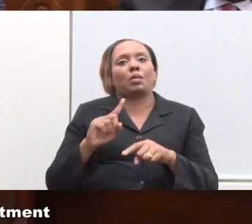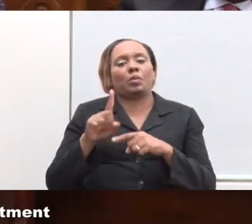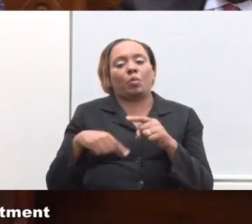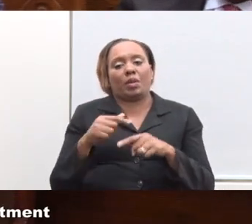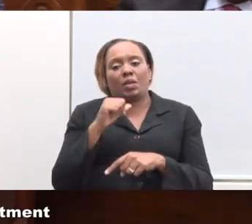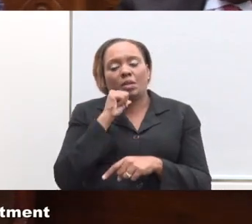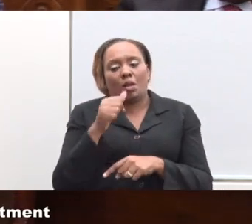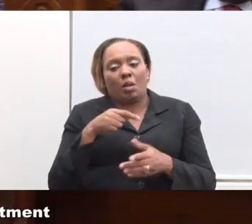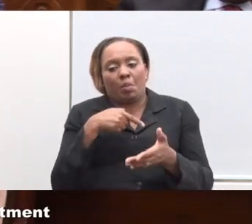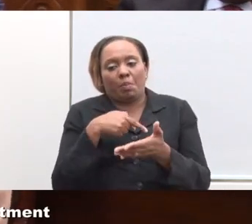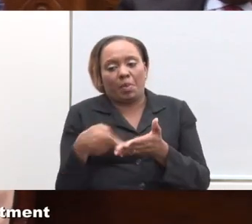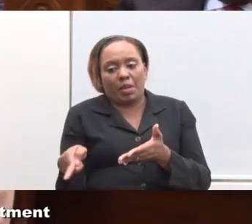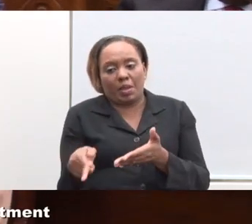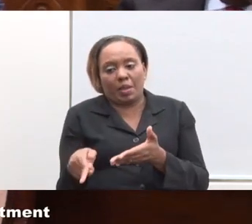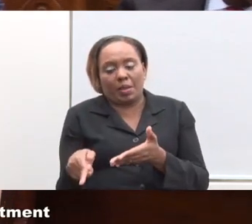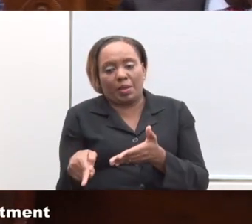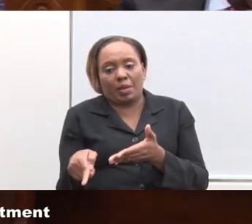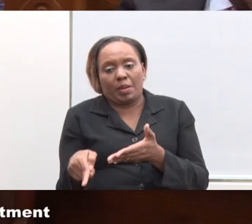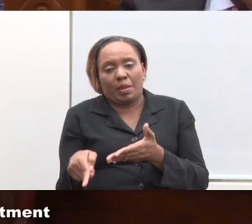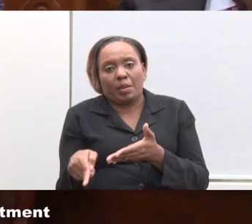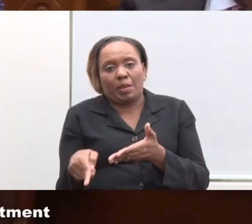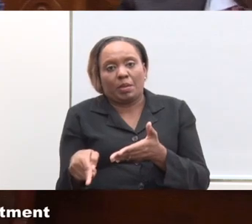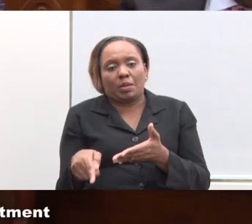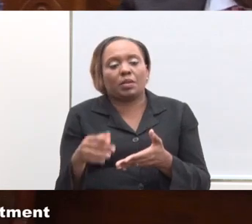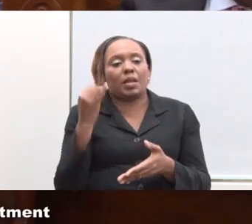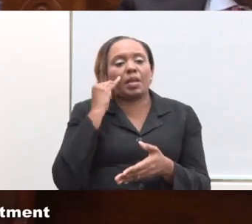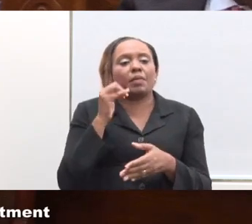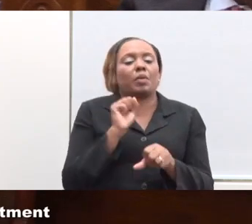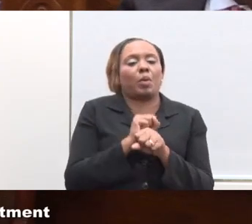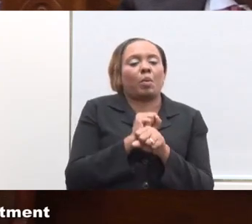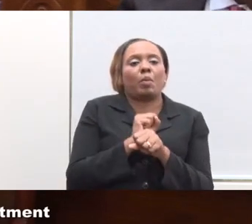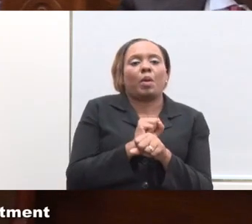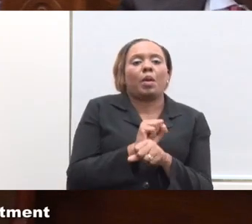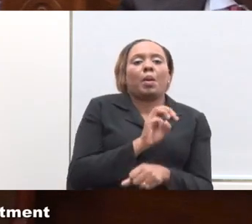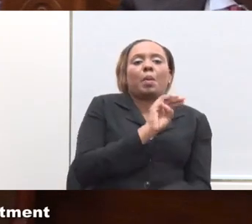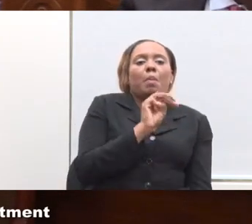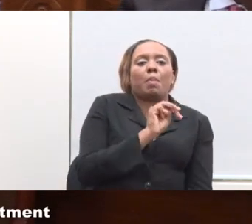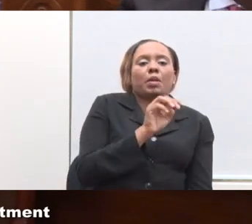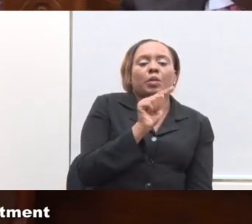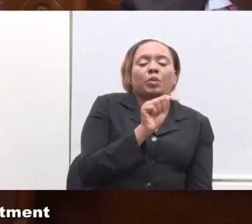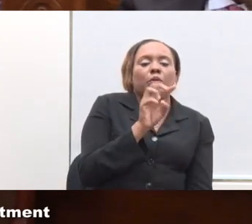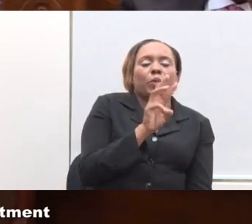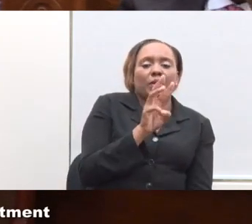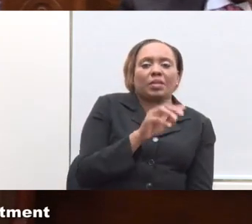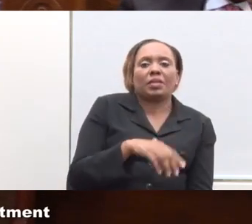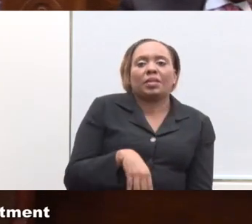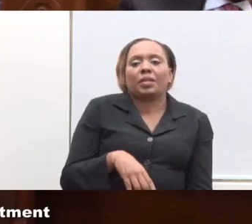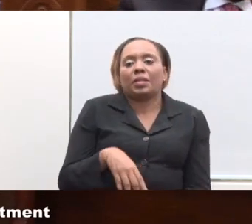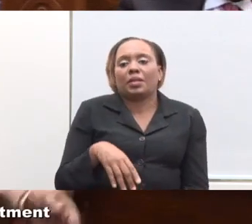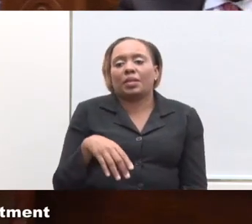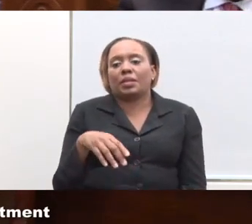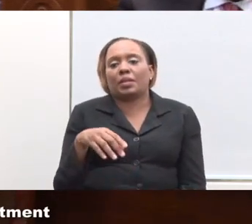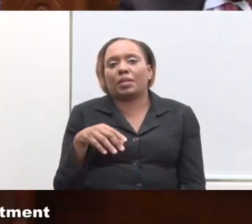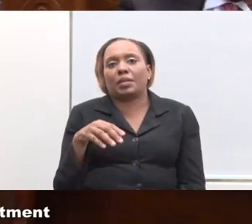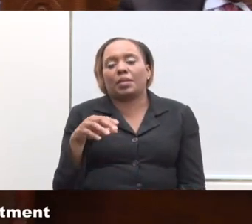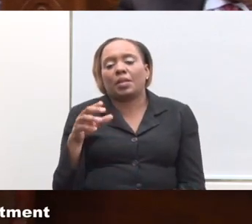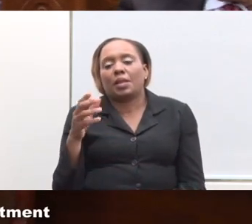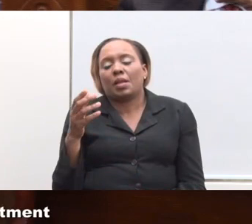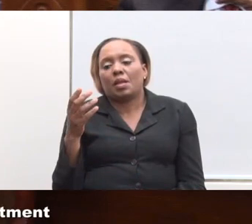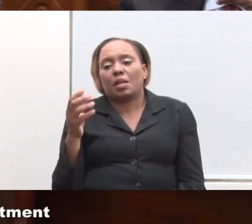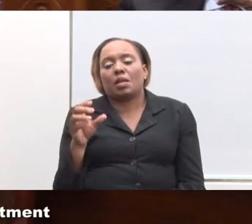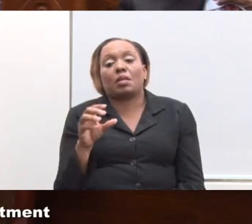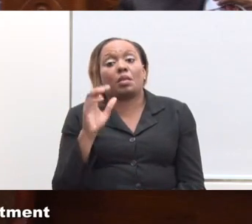National Insurance Board will give them 60% of their earnings for those days. So to give an example, Mr.